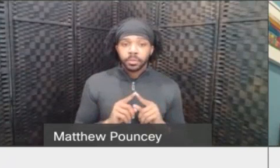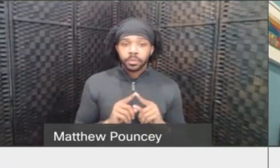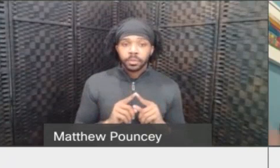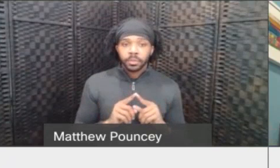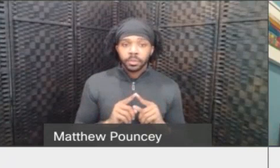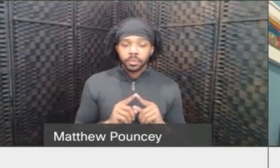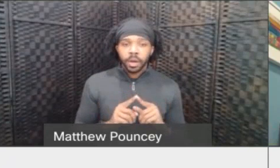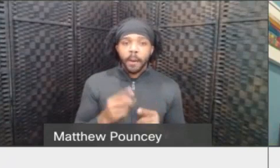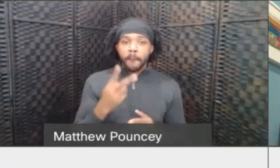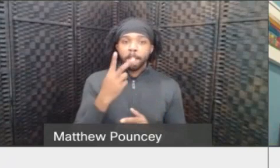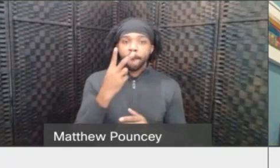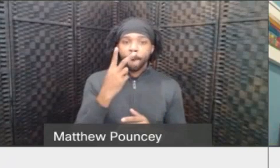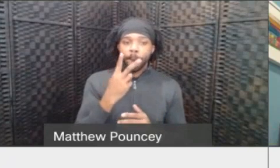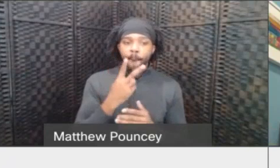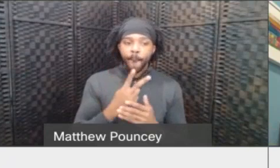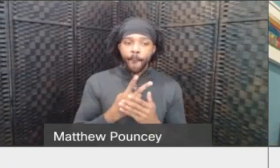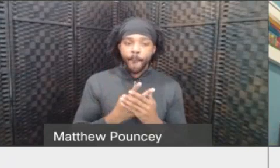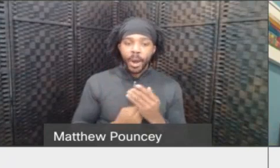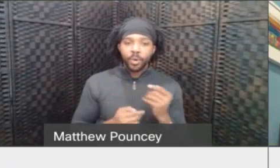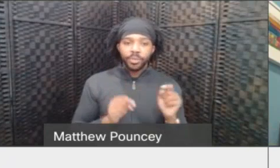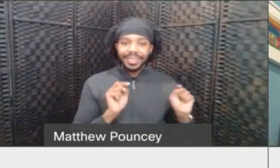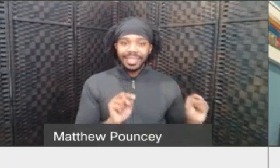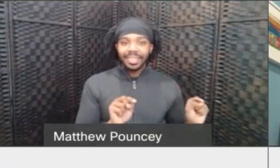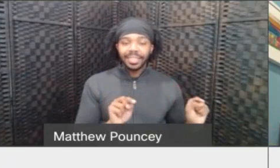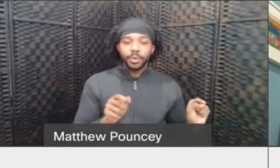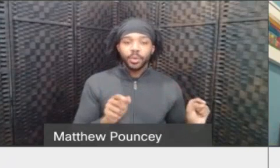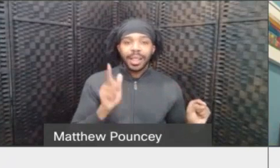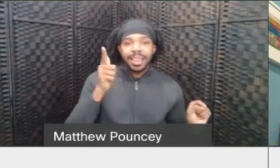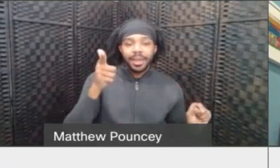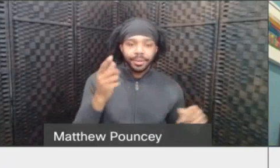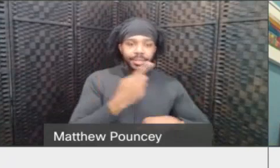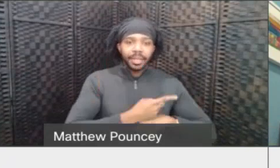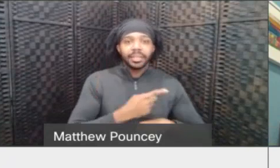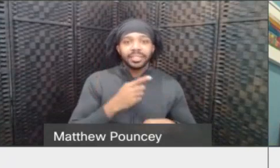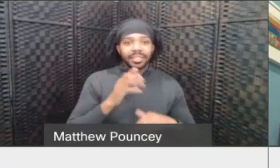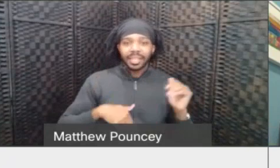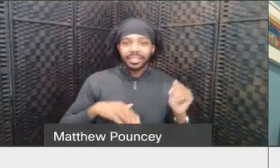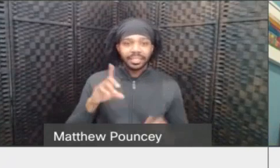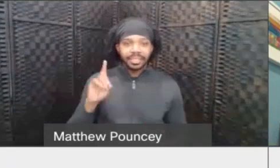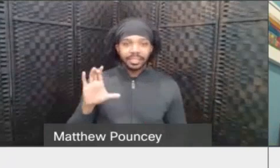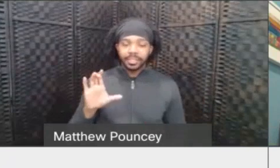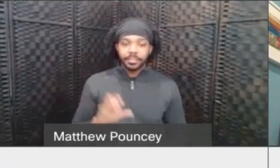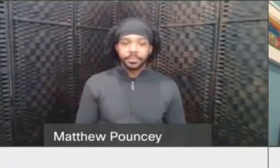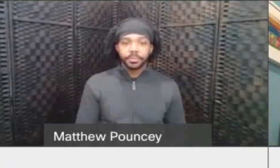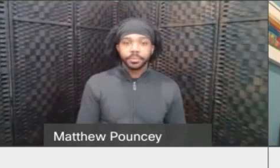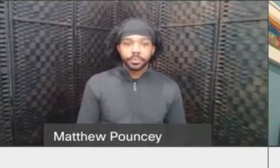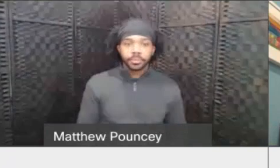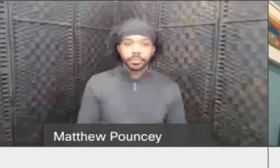both of these are later dates than the requirements that have already been imposed by the District of Columbia.